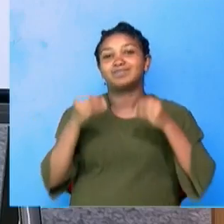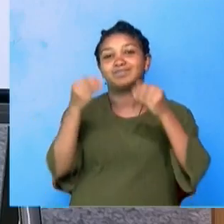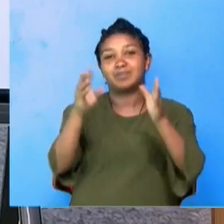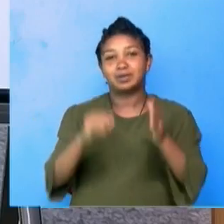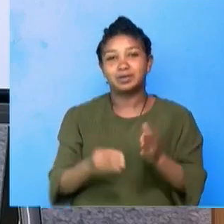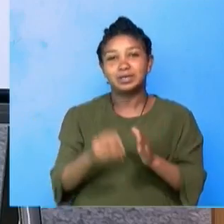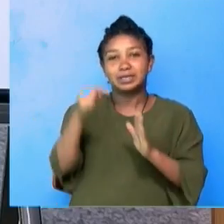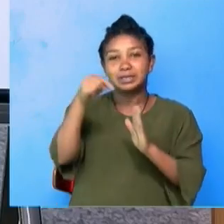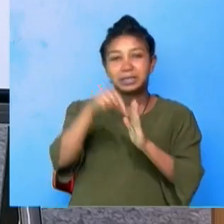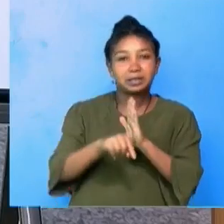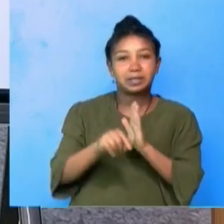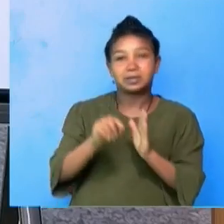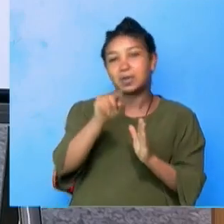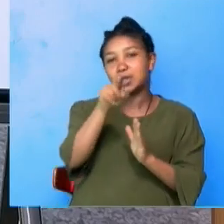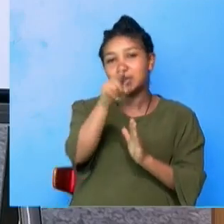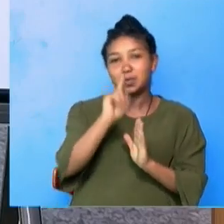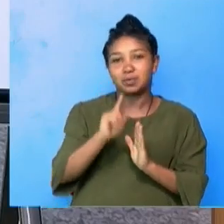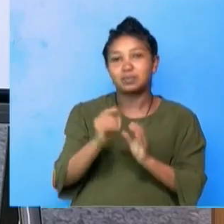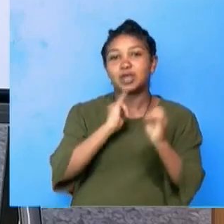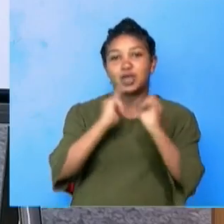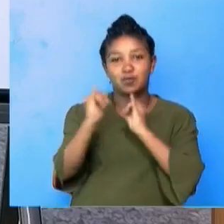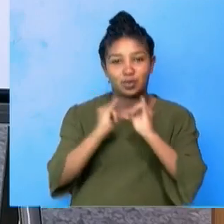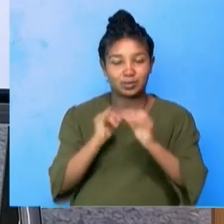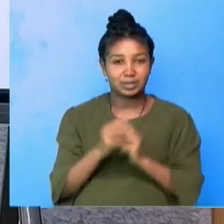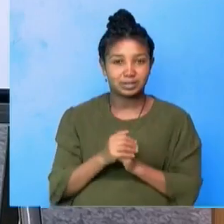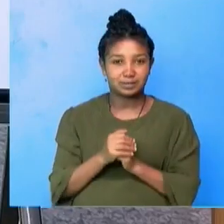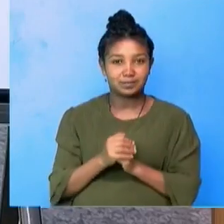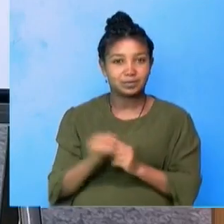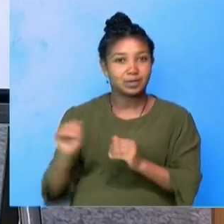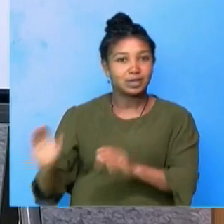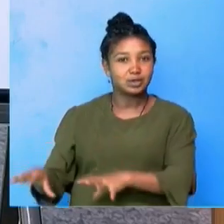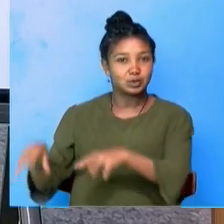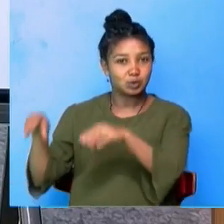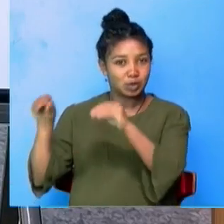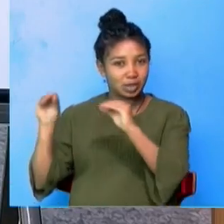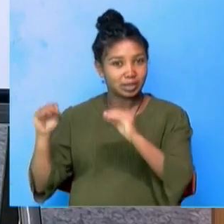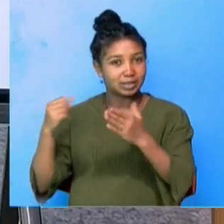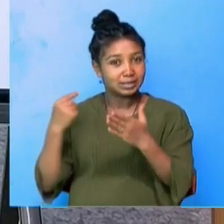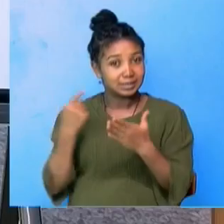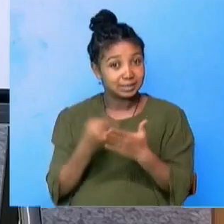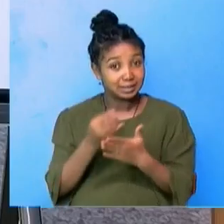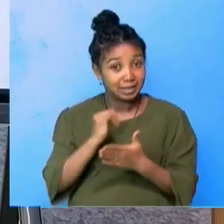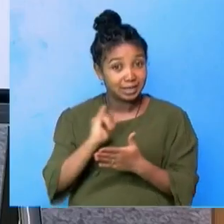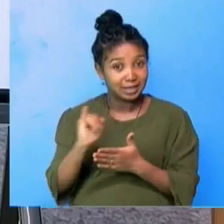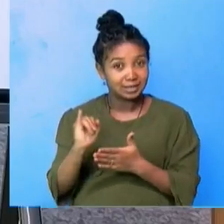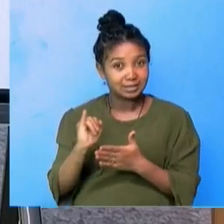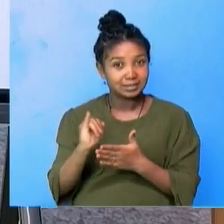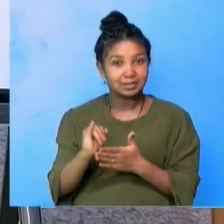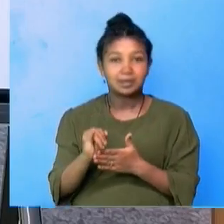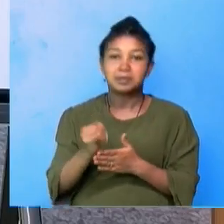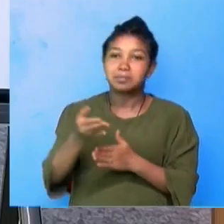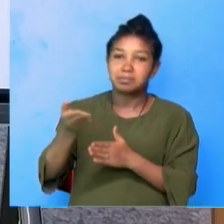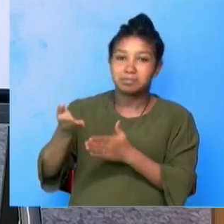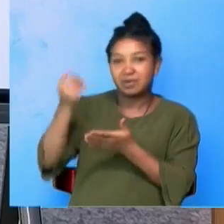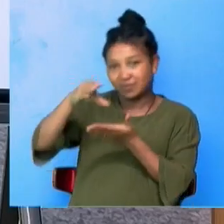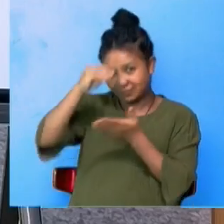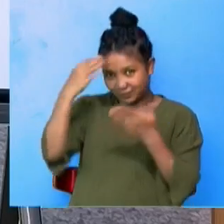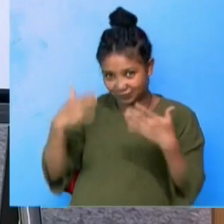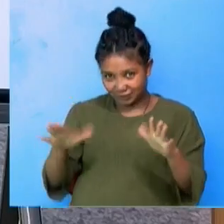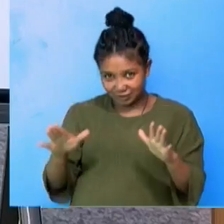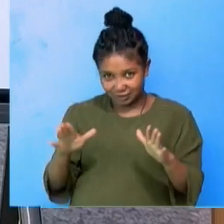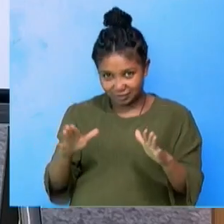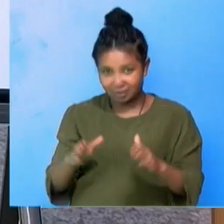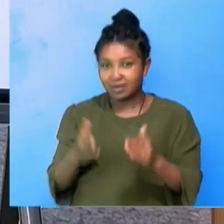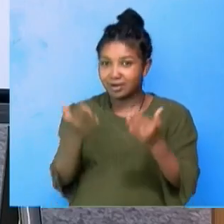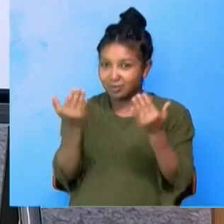some details about your information. Students, this is our previous lesson. Let